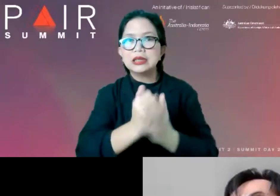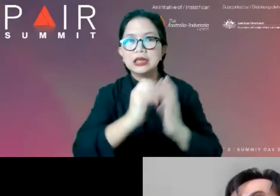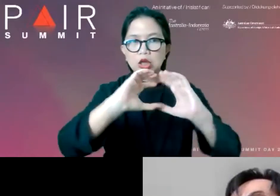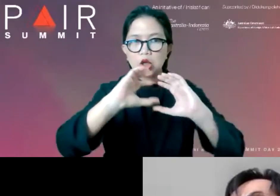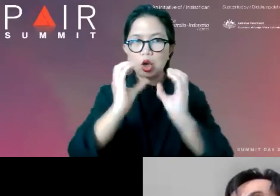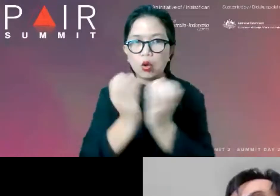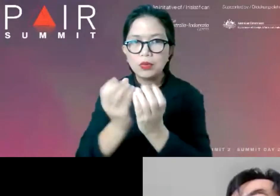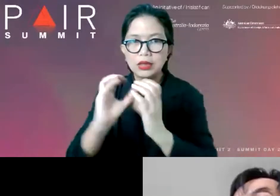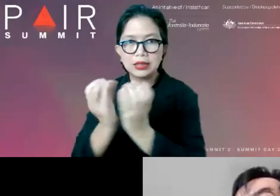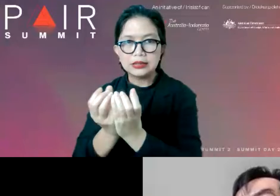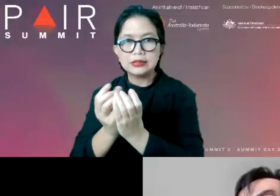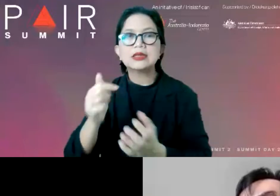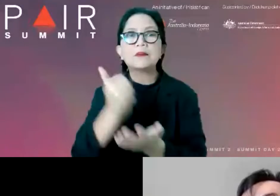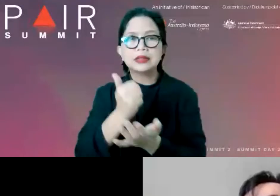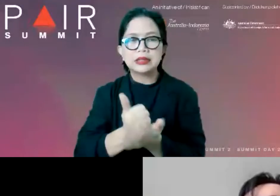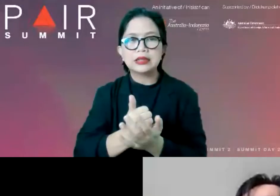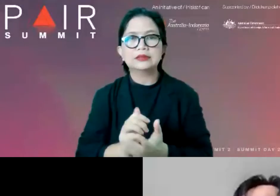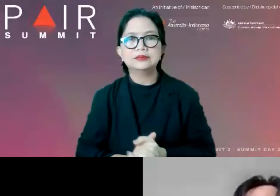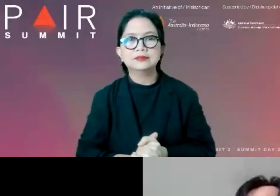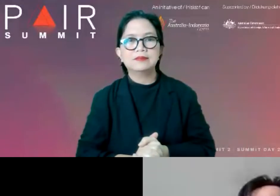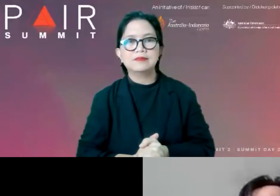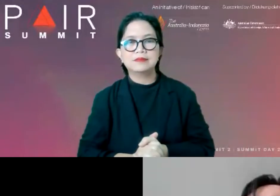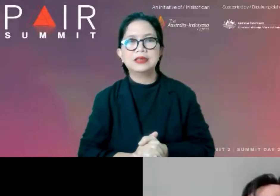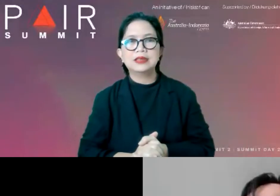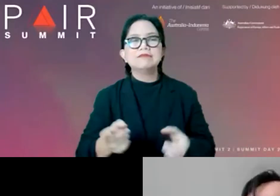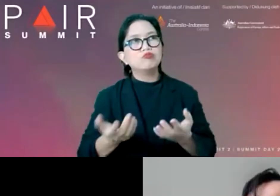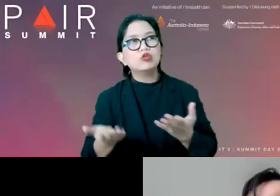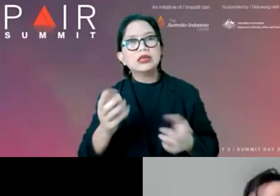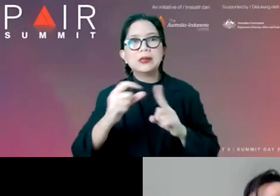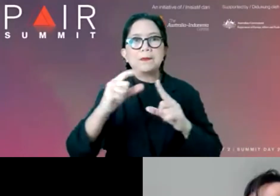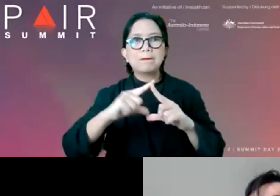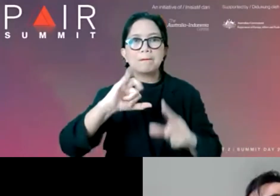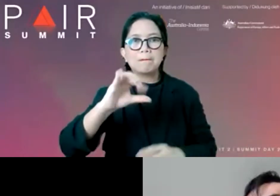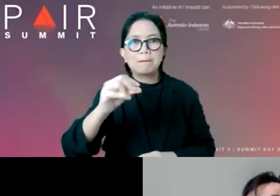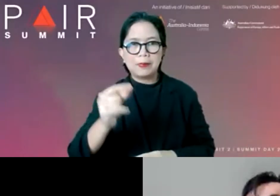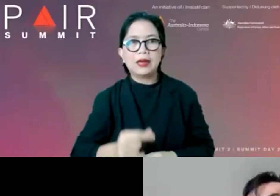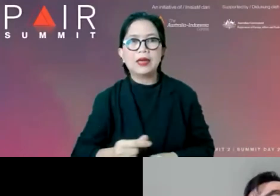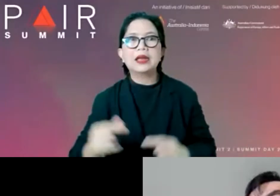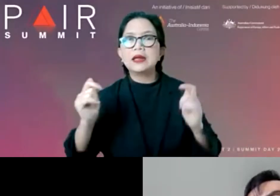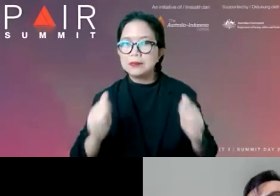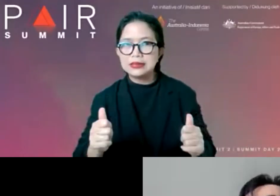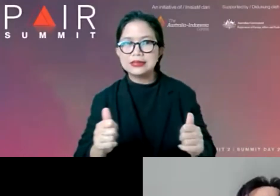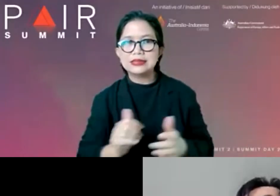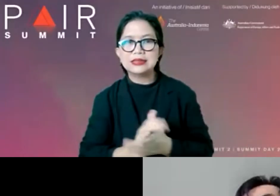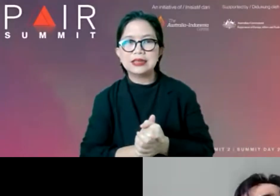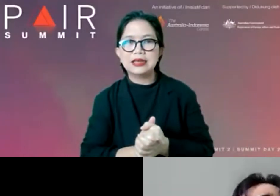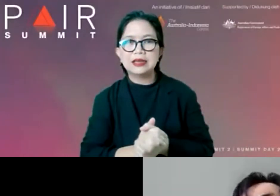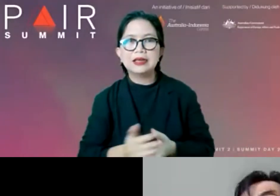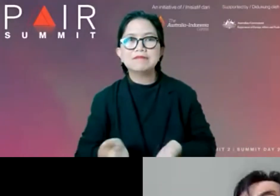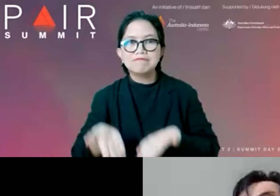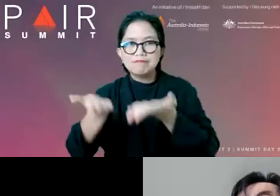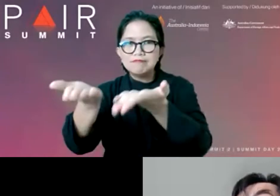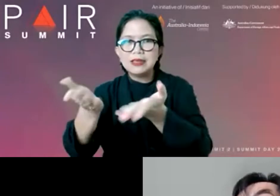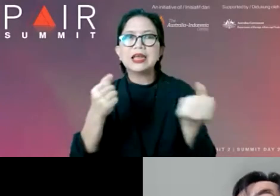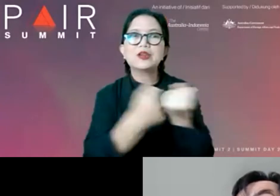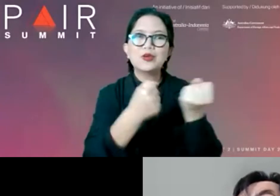that next time PER could also how to provide any support from those in not only in